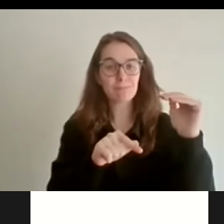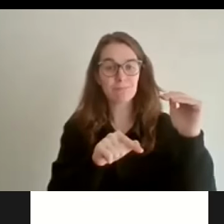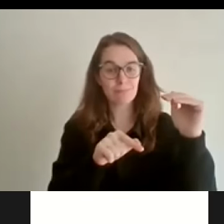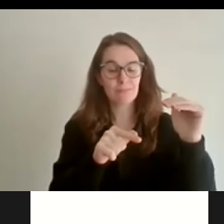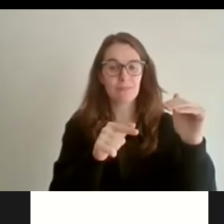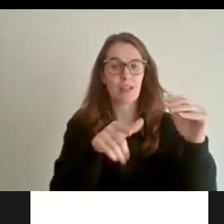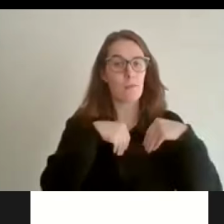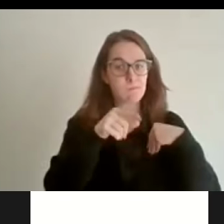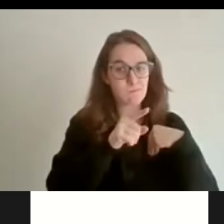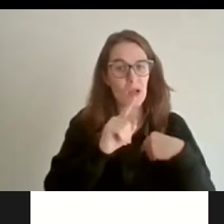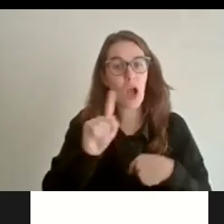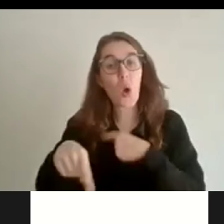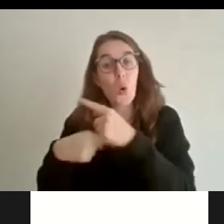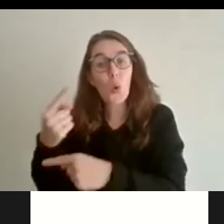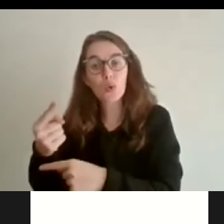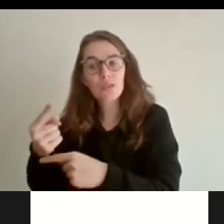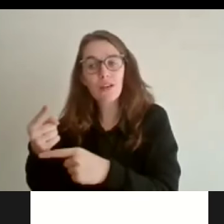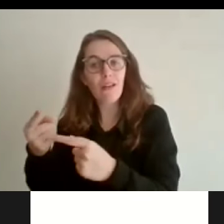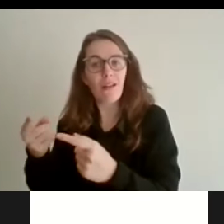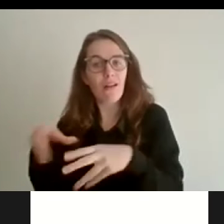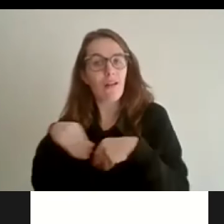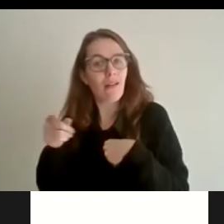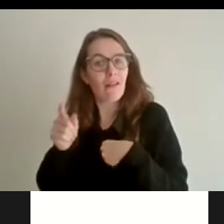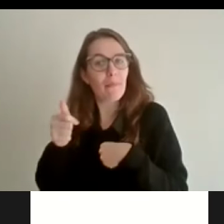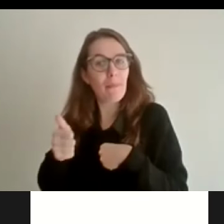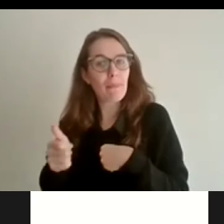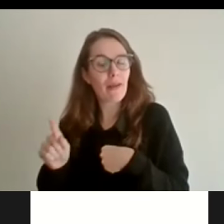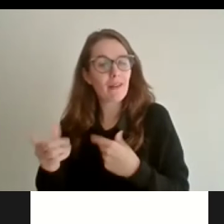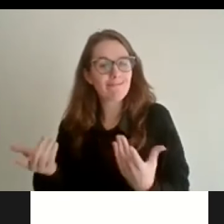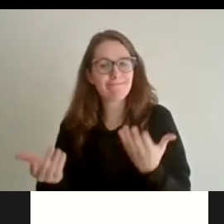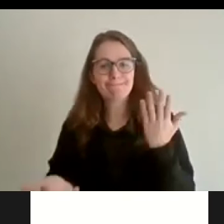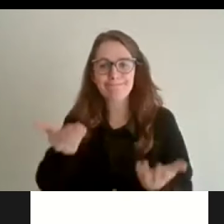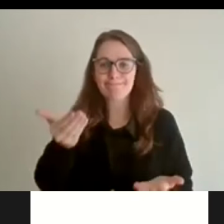other kinds of inequalities. It's very